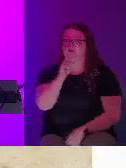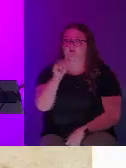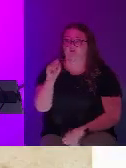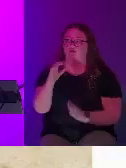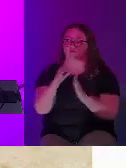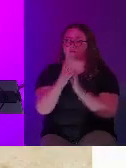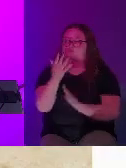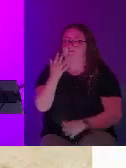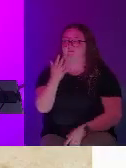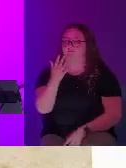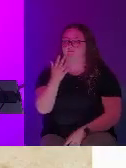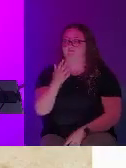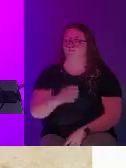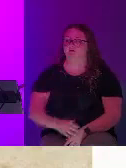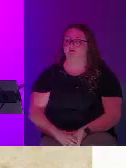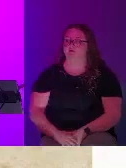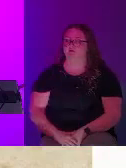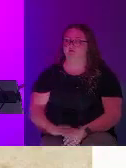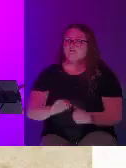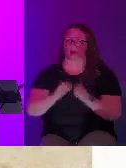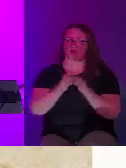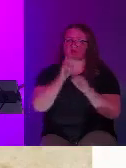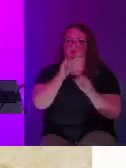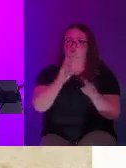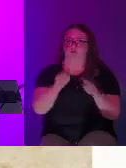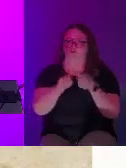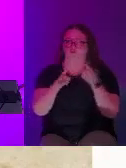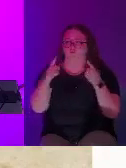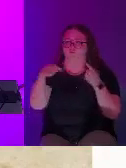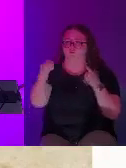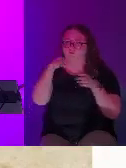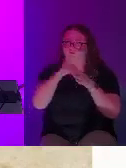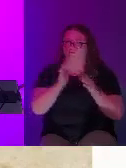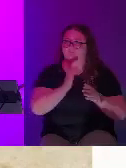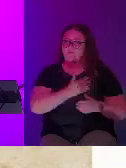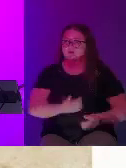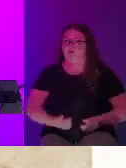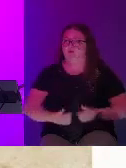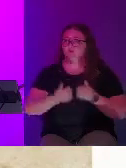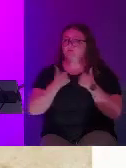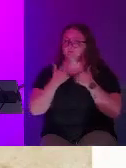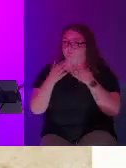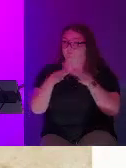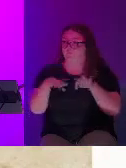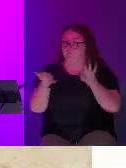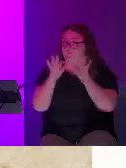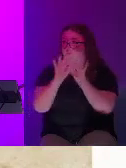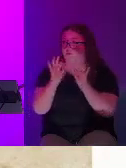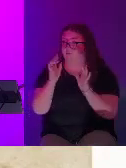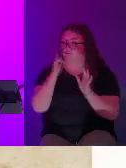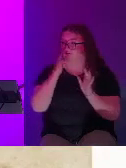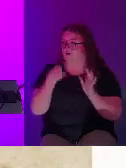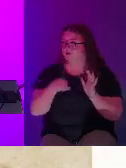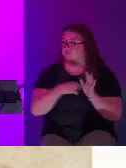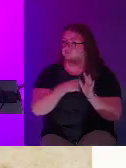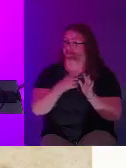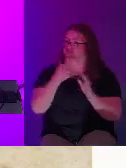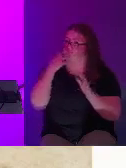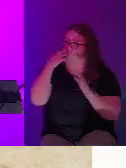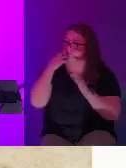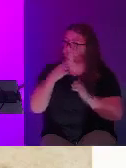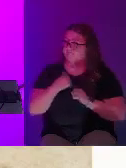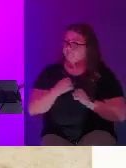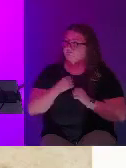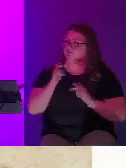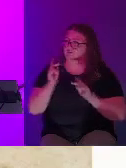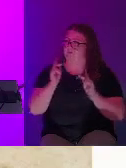5, and it's how to respond to those in our lives, which is critical for all of us who care for those who are